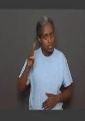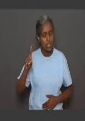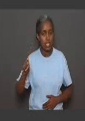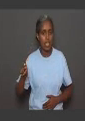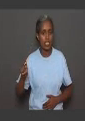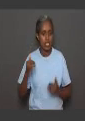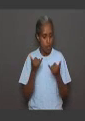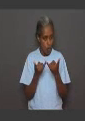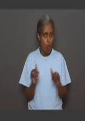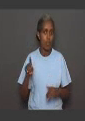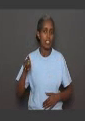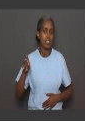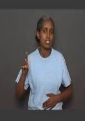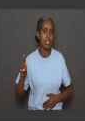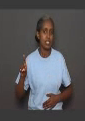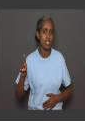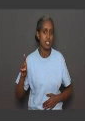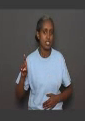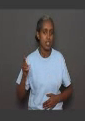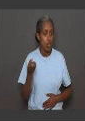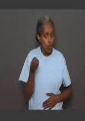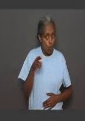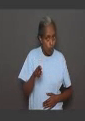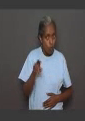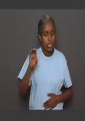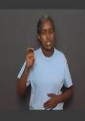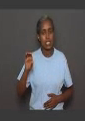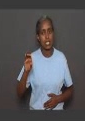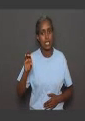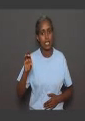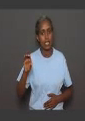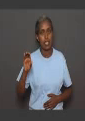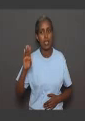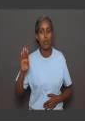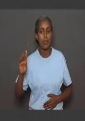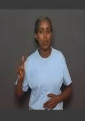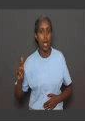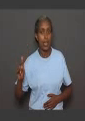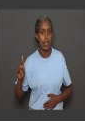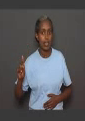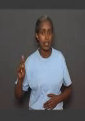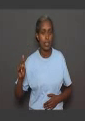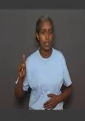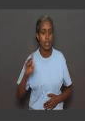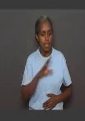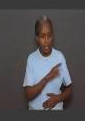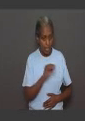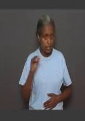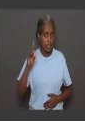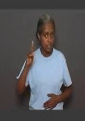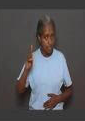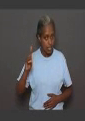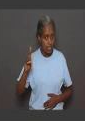dx over D, or C, B1, and